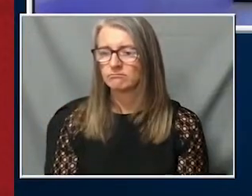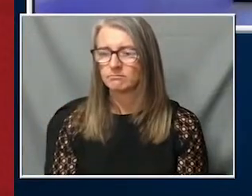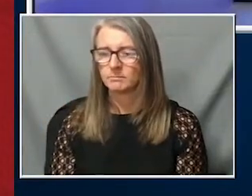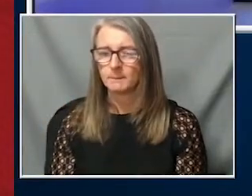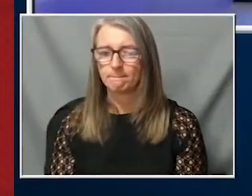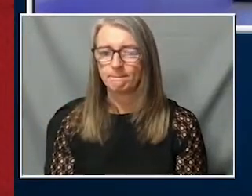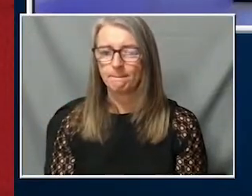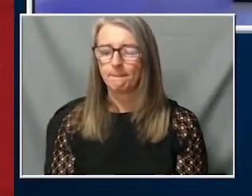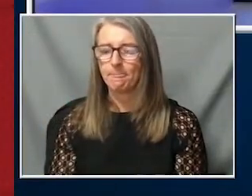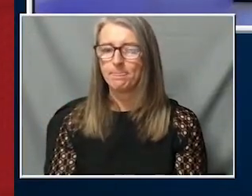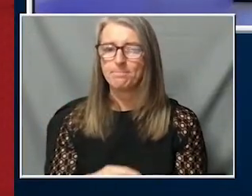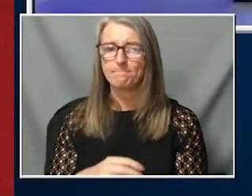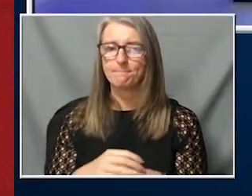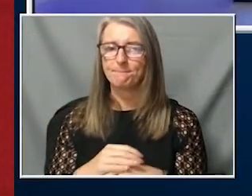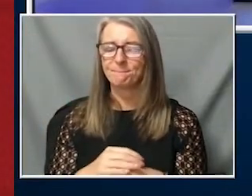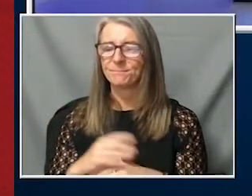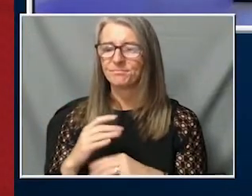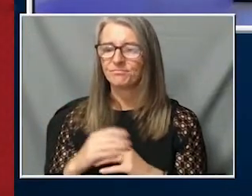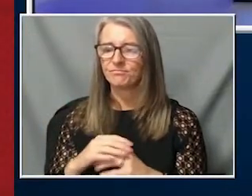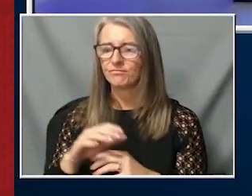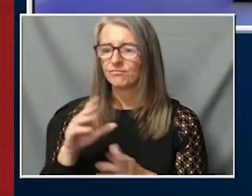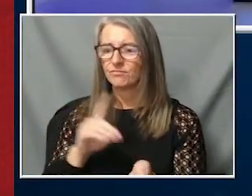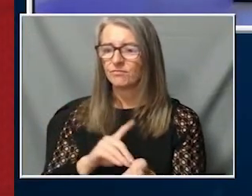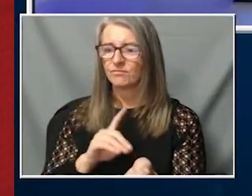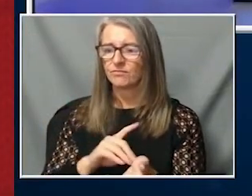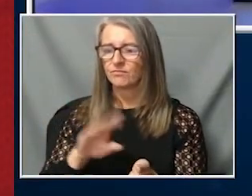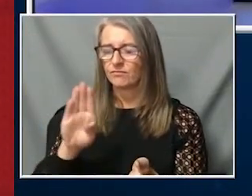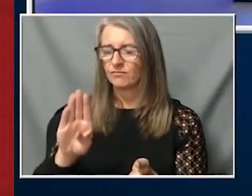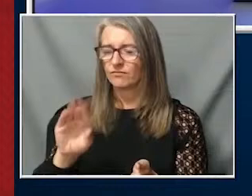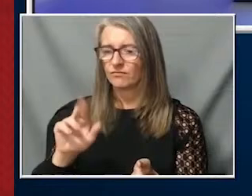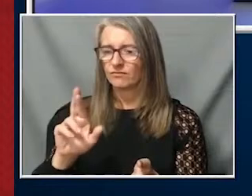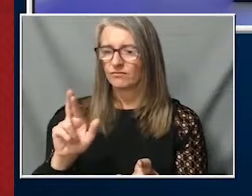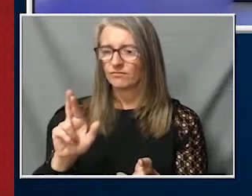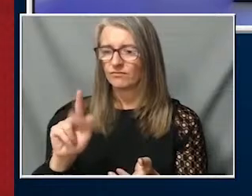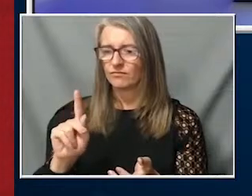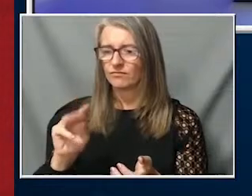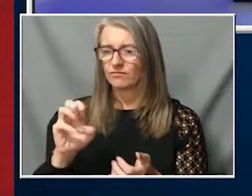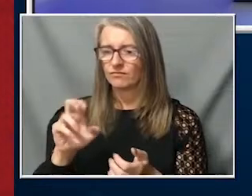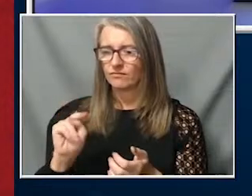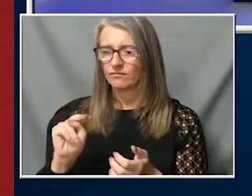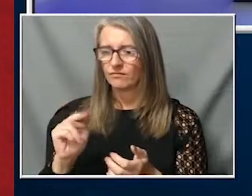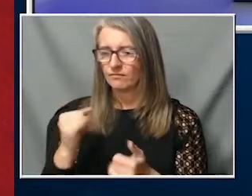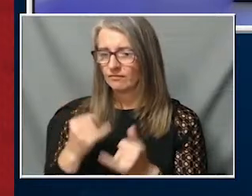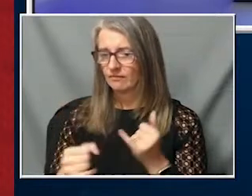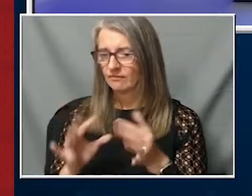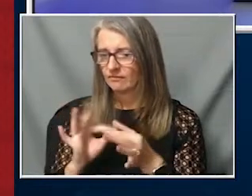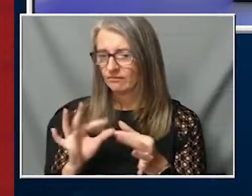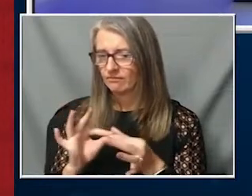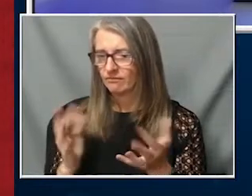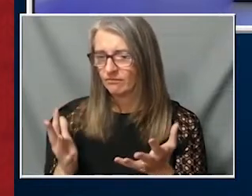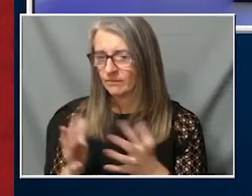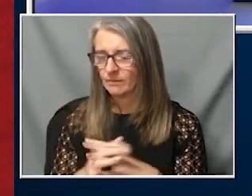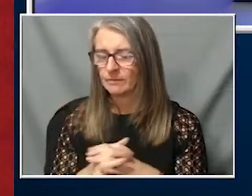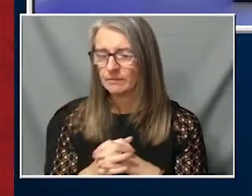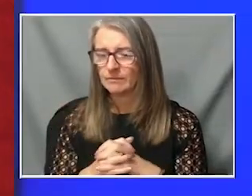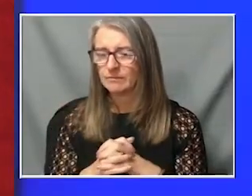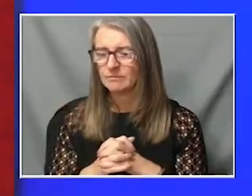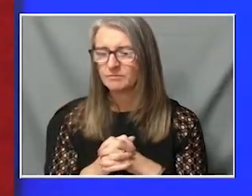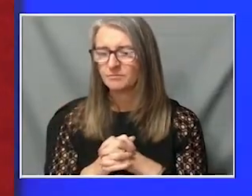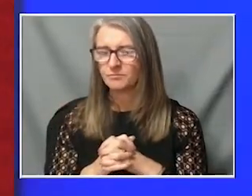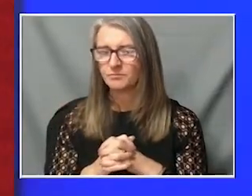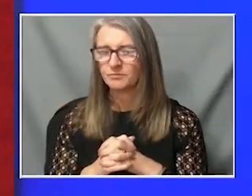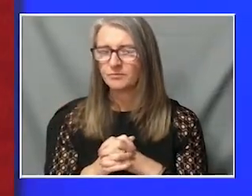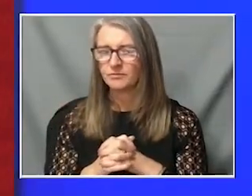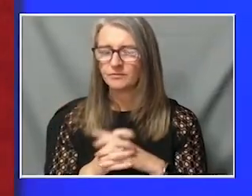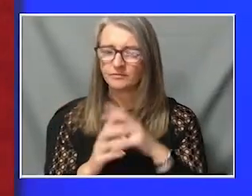get to final thoughts for our guest today, and Dr. Barkman, I'm going to start with you. What else did I not ask you, or what else do we need to know? Well, I think